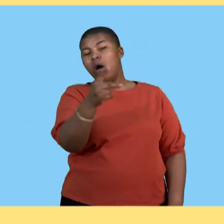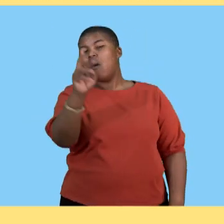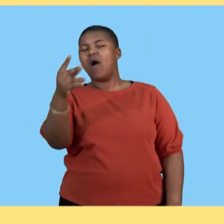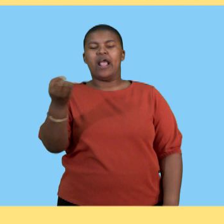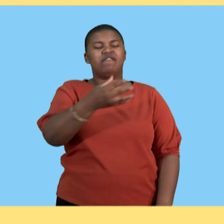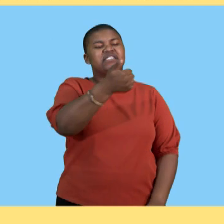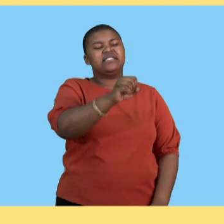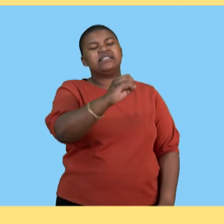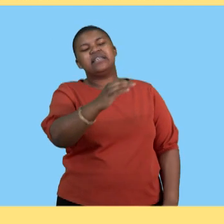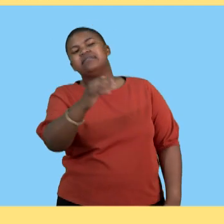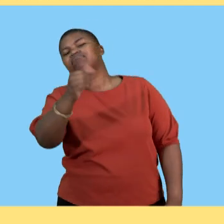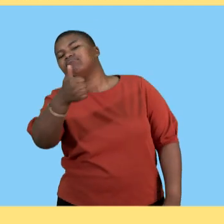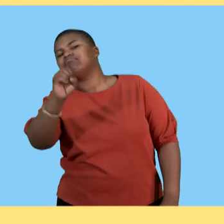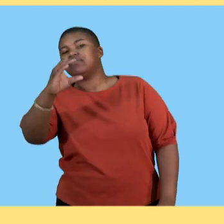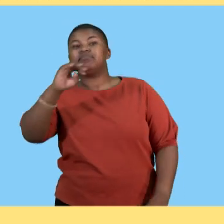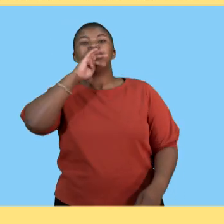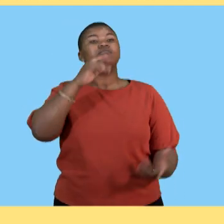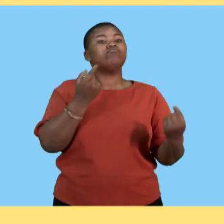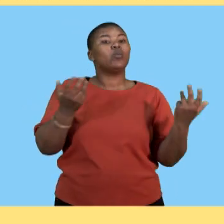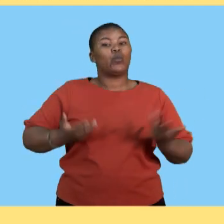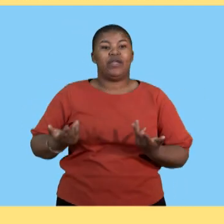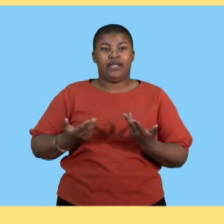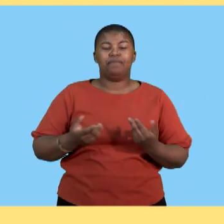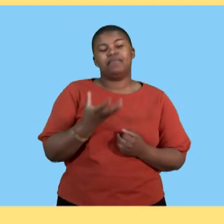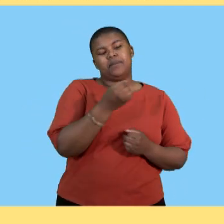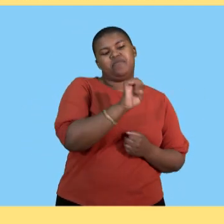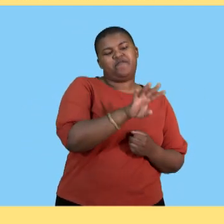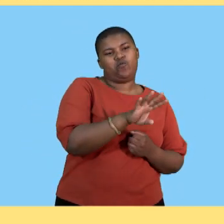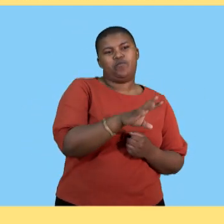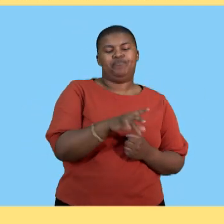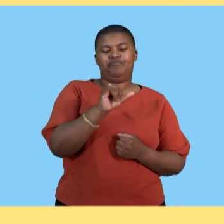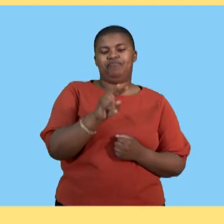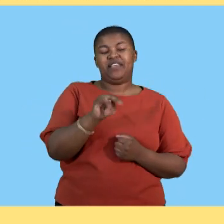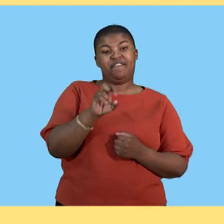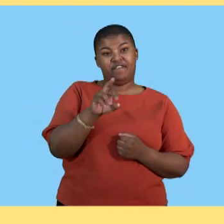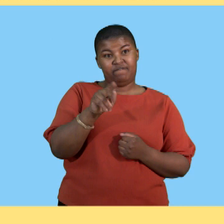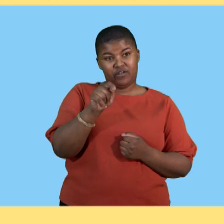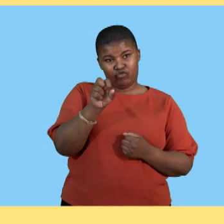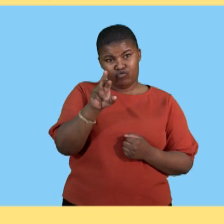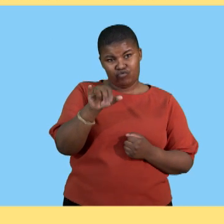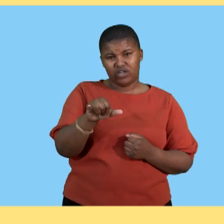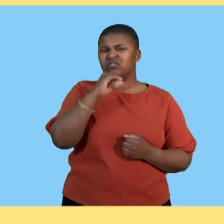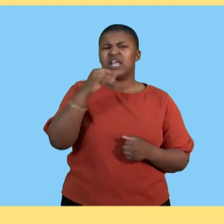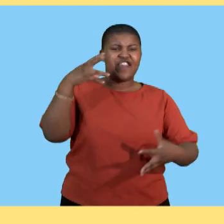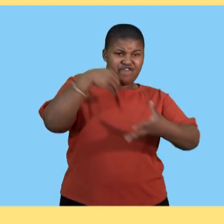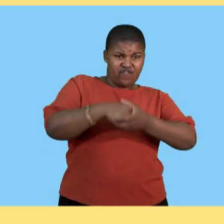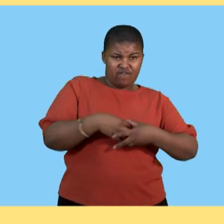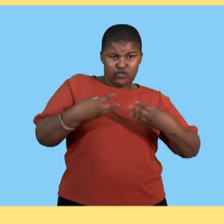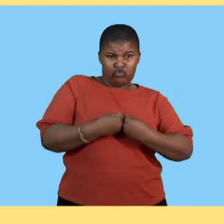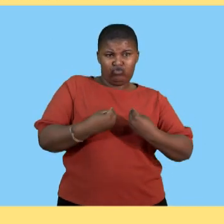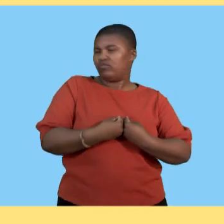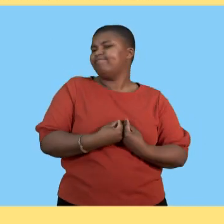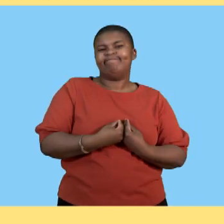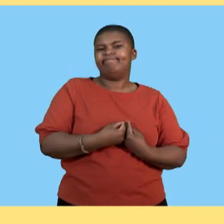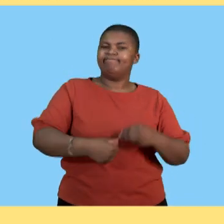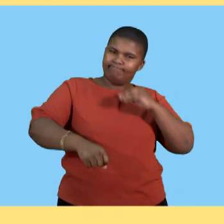do? We come to our note number 4, inventory note. Then we say these goods are no longer part of our stock. So